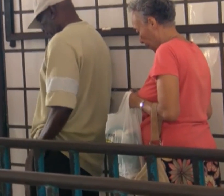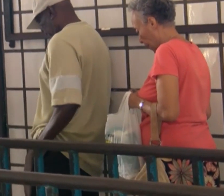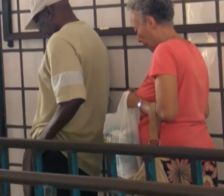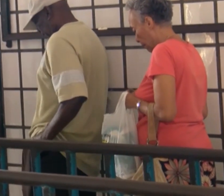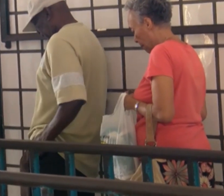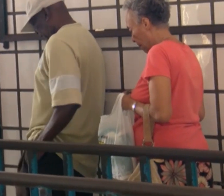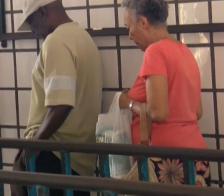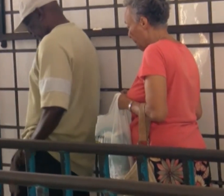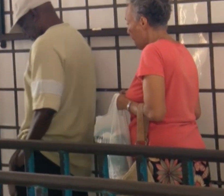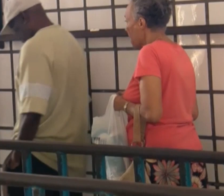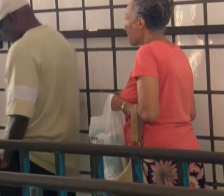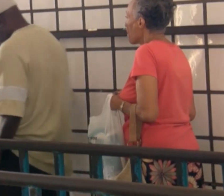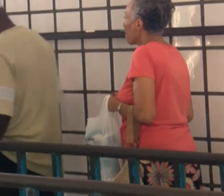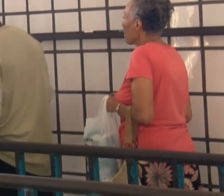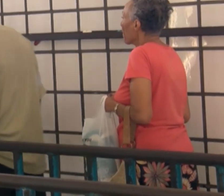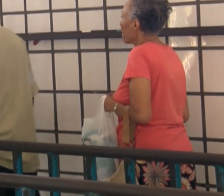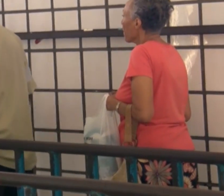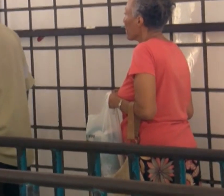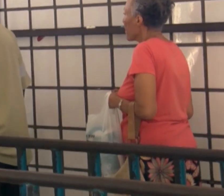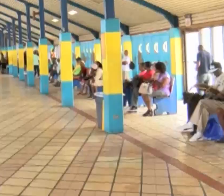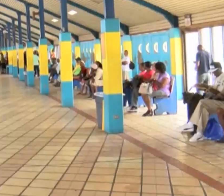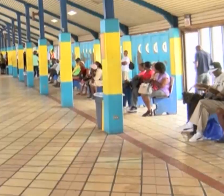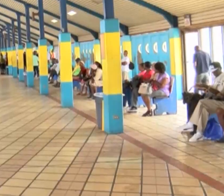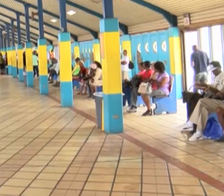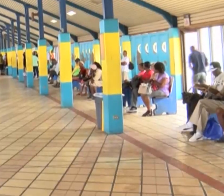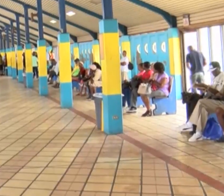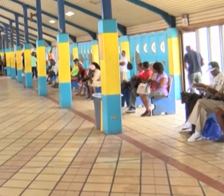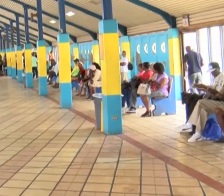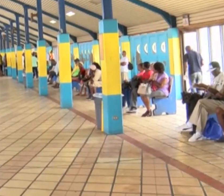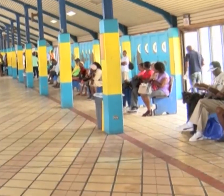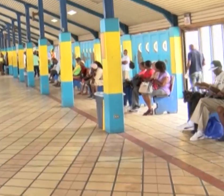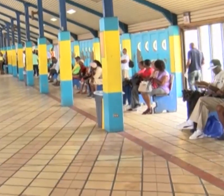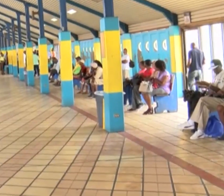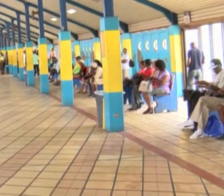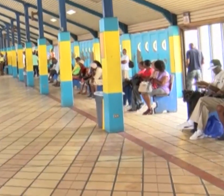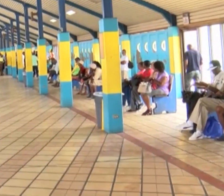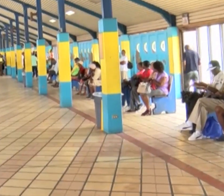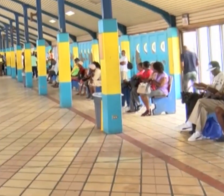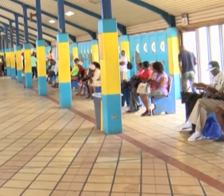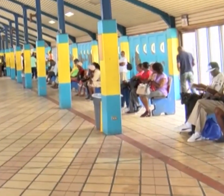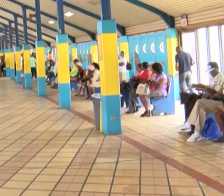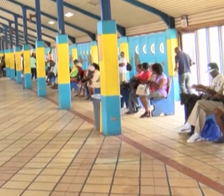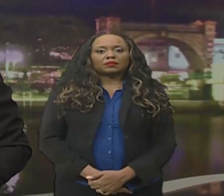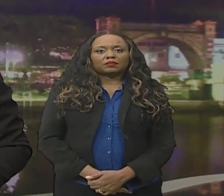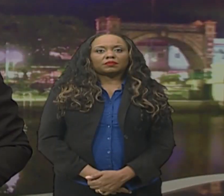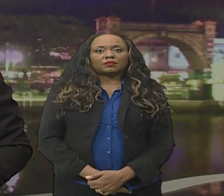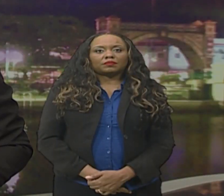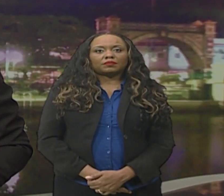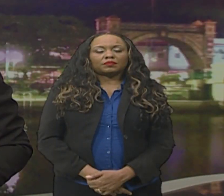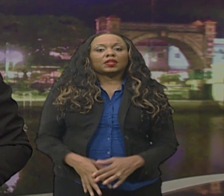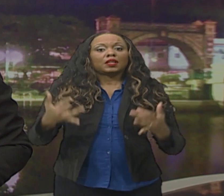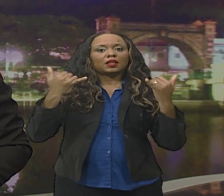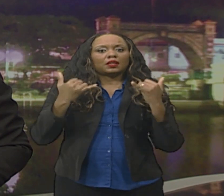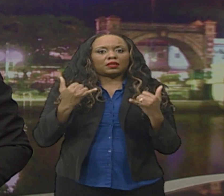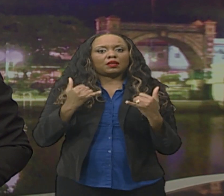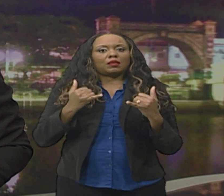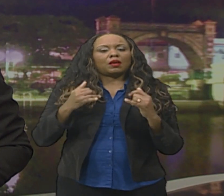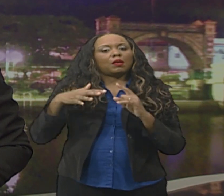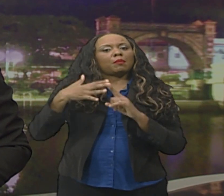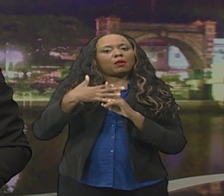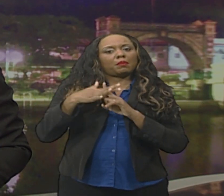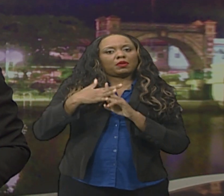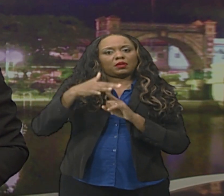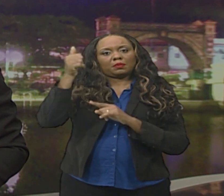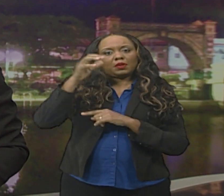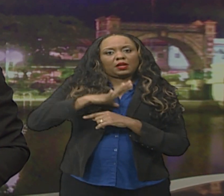system to improve the overall service. Kareem Smith, CBC News. Thanks, Kareem. Well,